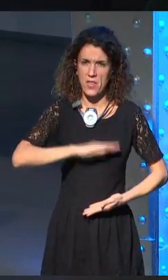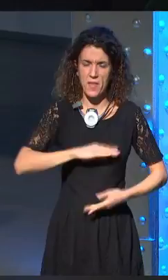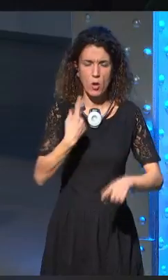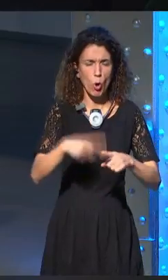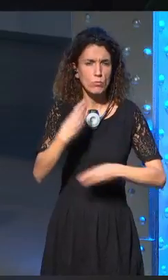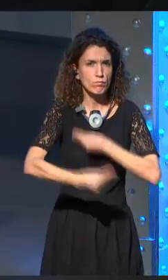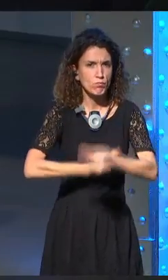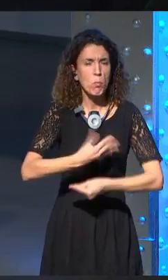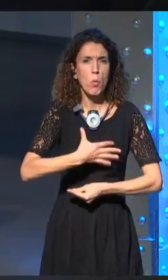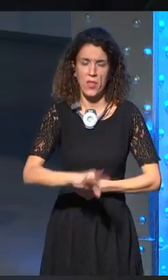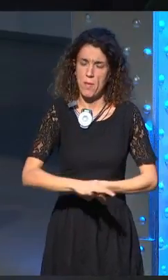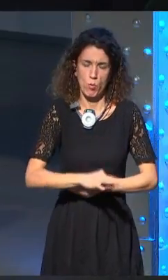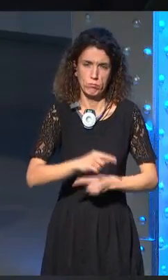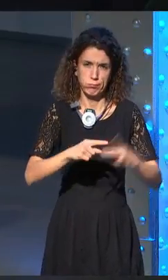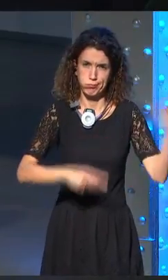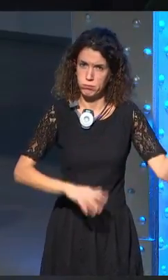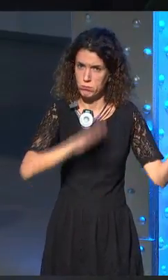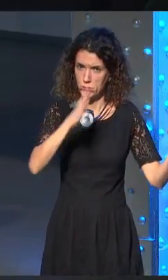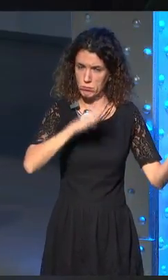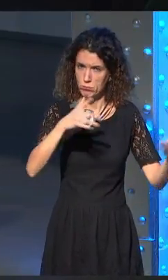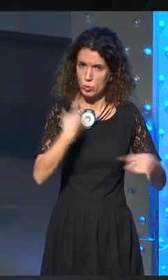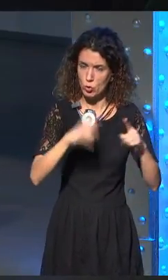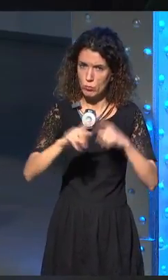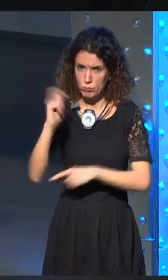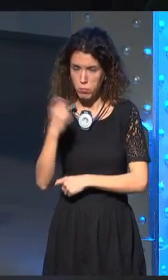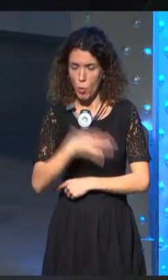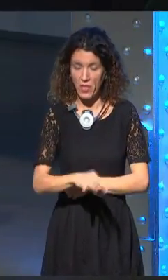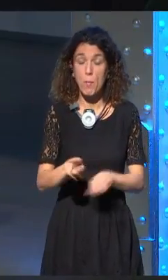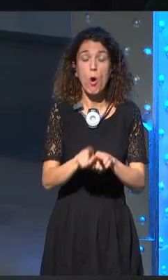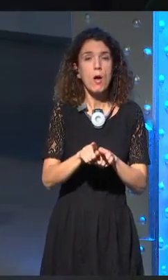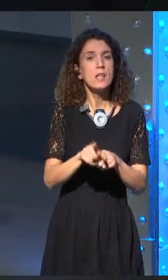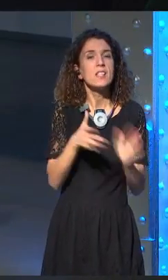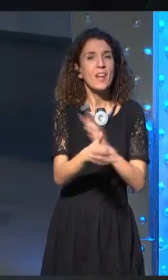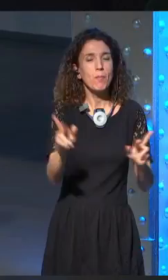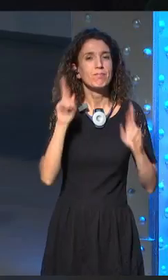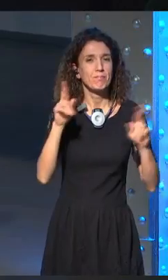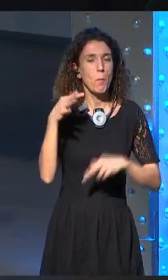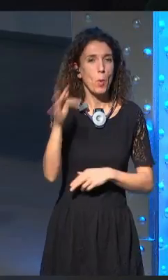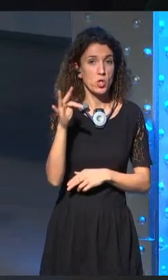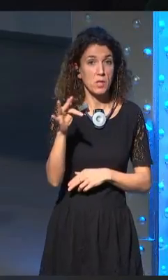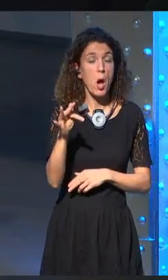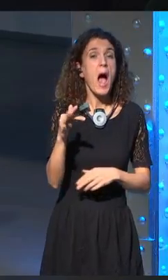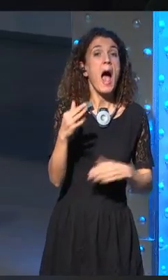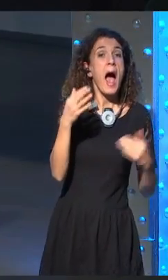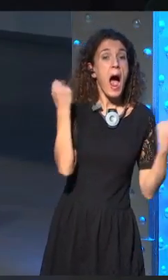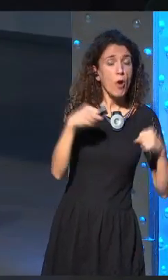and that's hopeful, even despite maybe our insignificance sometimes.